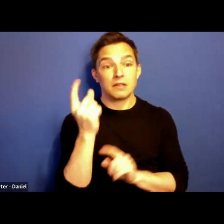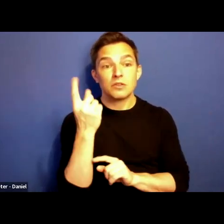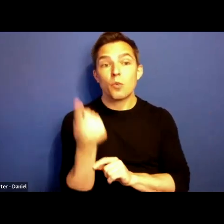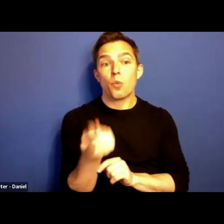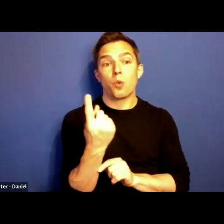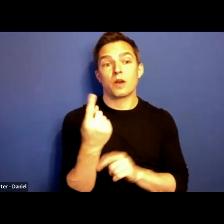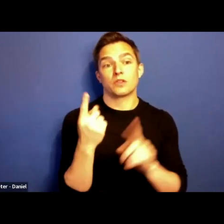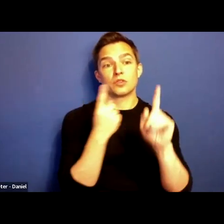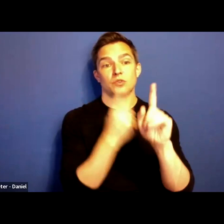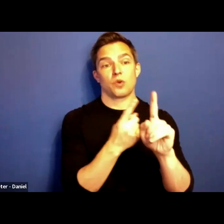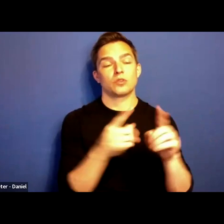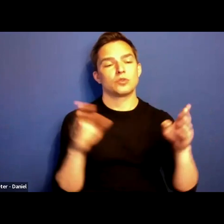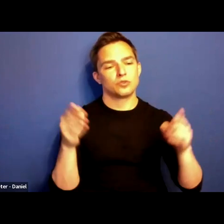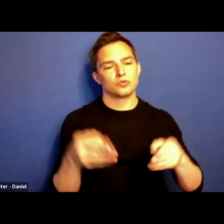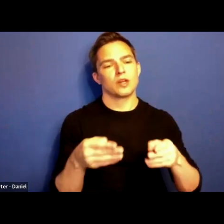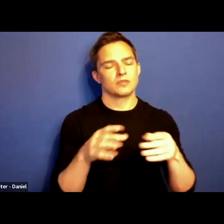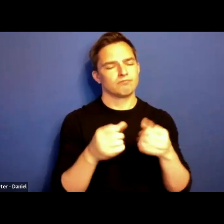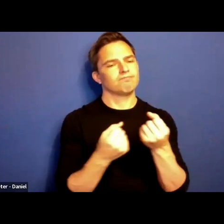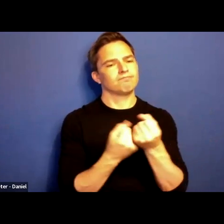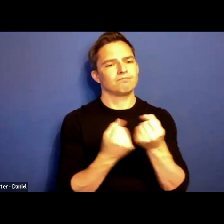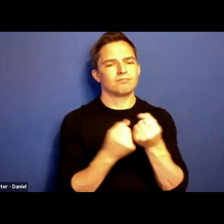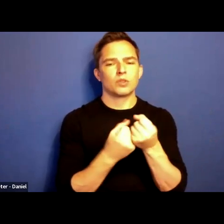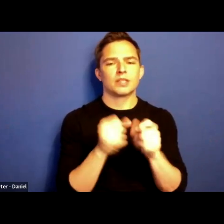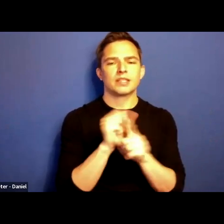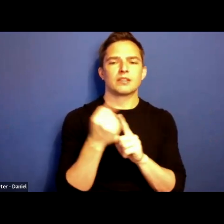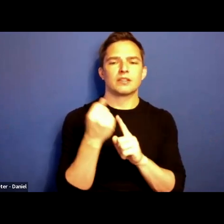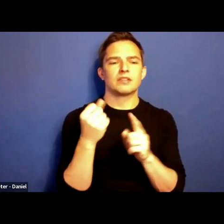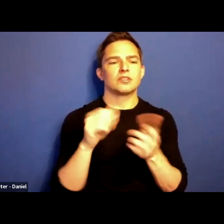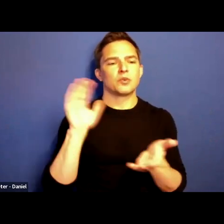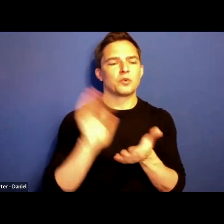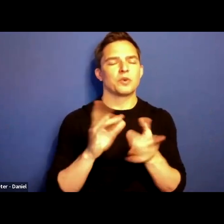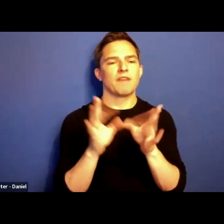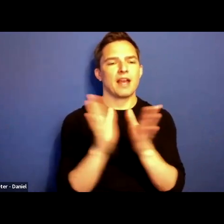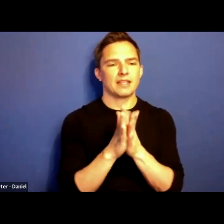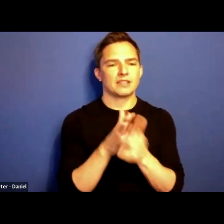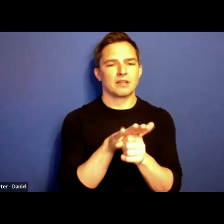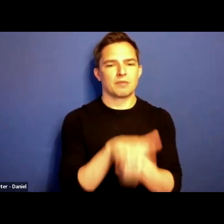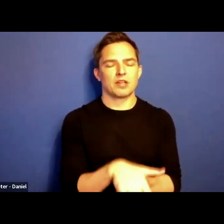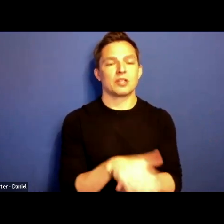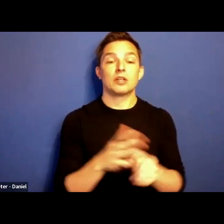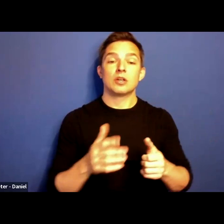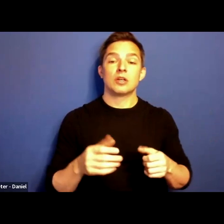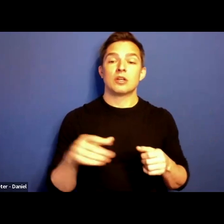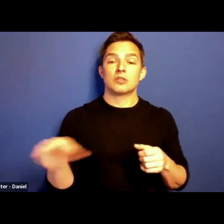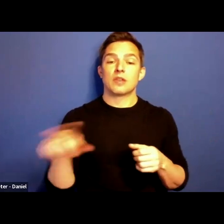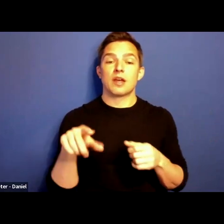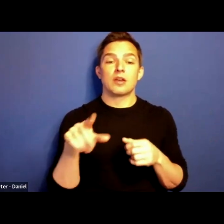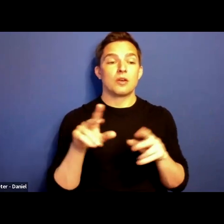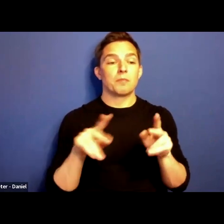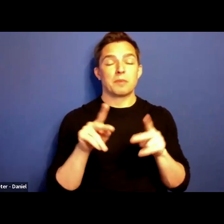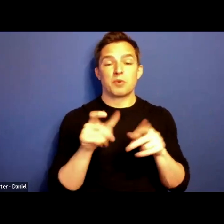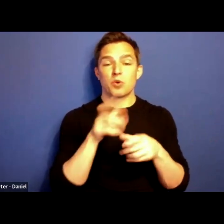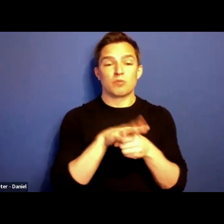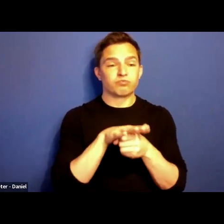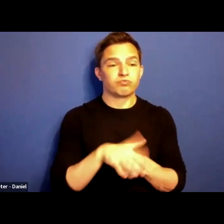root causes that support the conditions for violence and oppression to flourish in the lives of those most marginalized